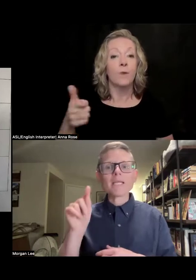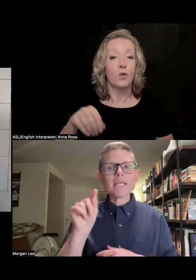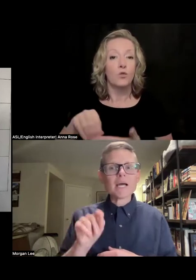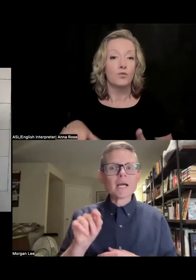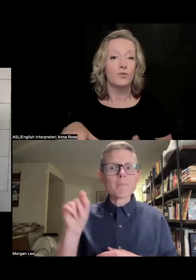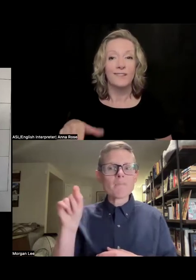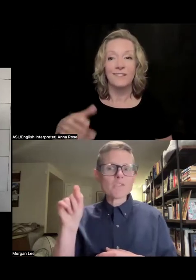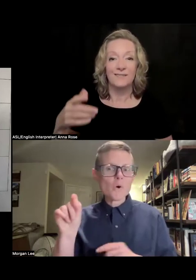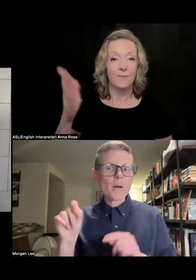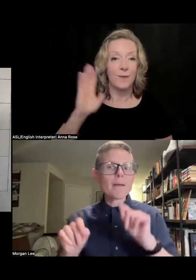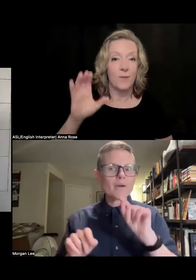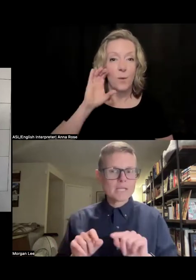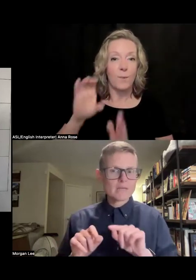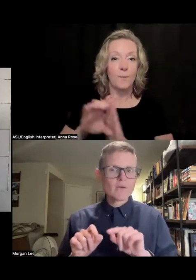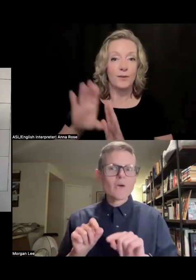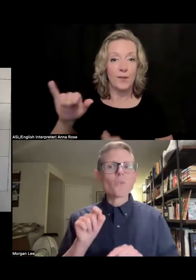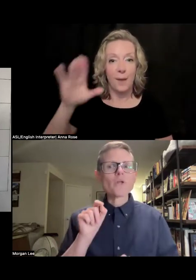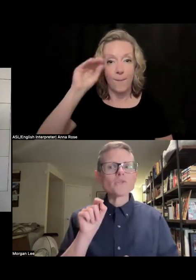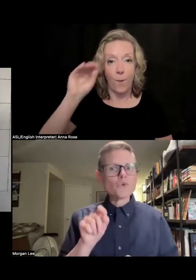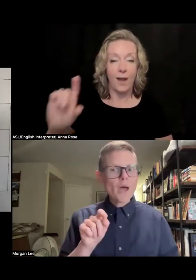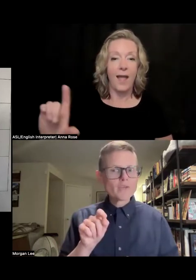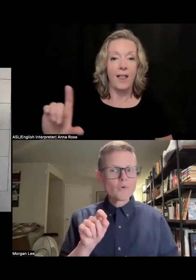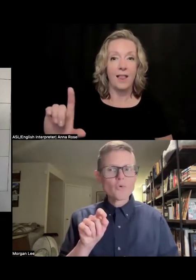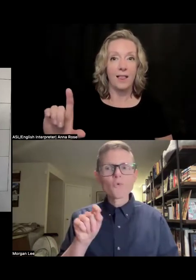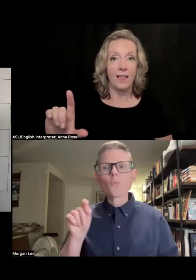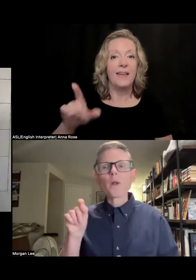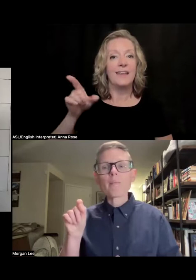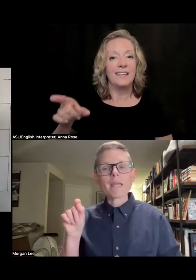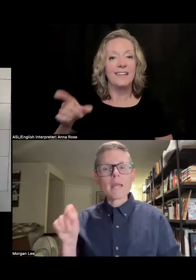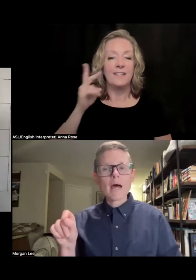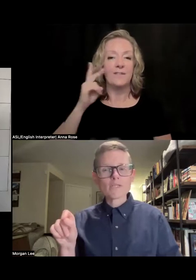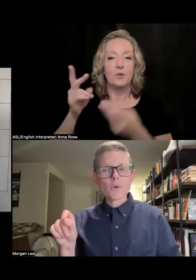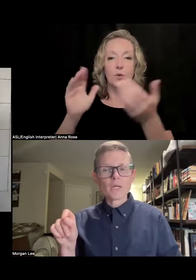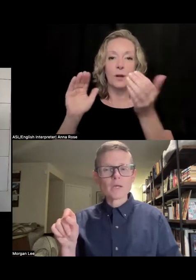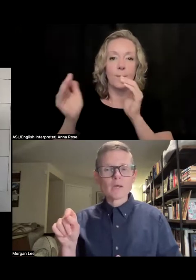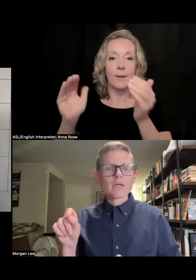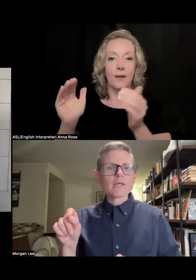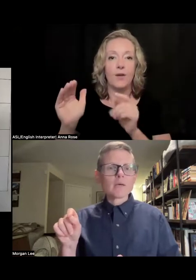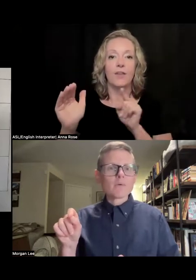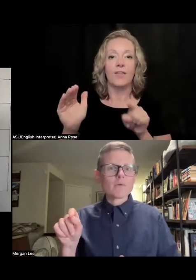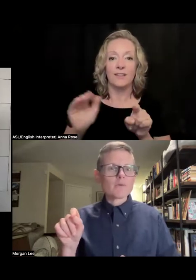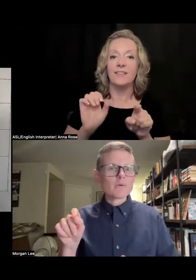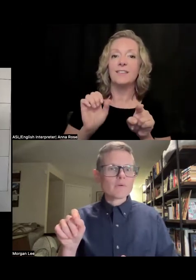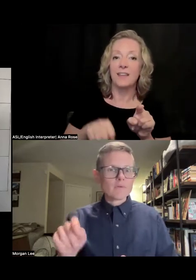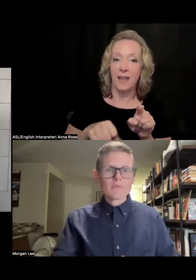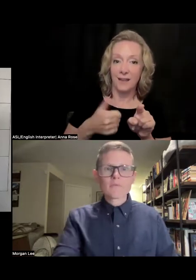he might need a visual comparison. What do I do? What am I not doing?